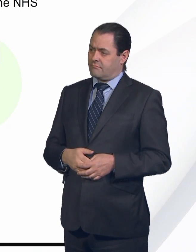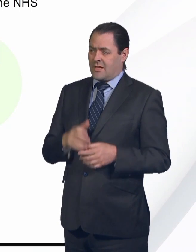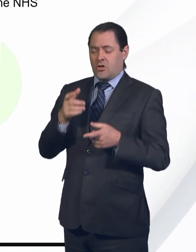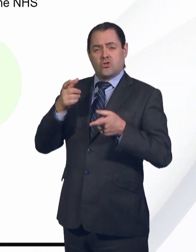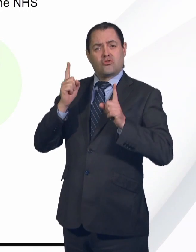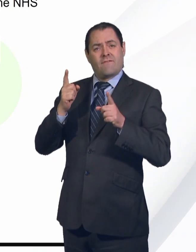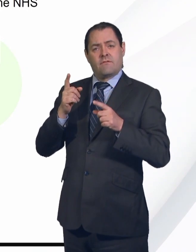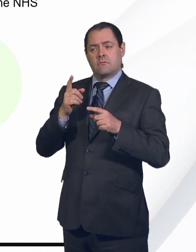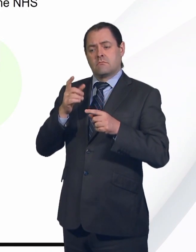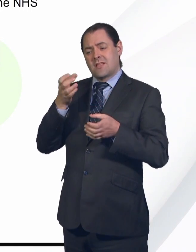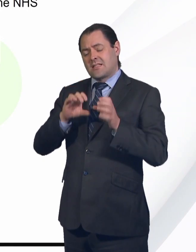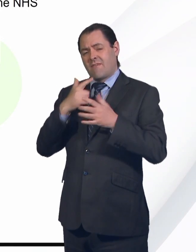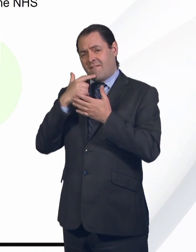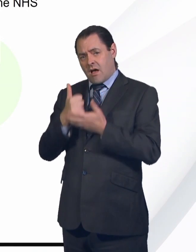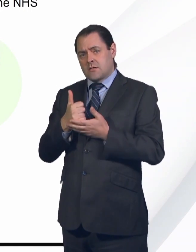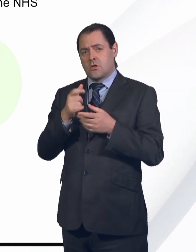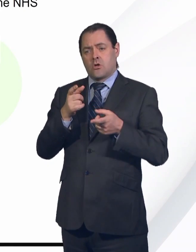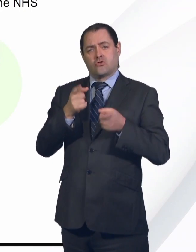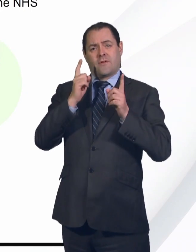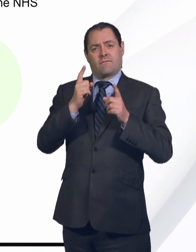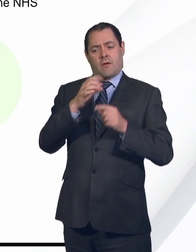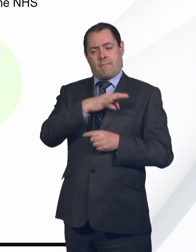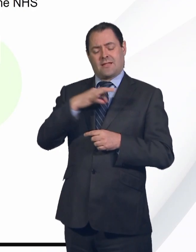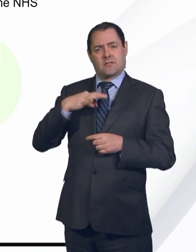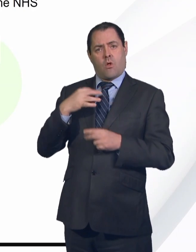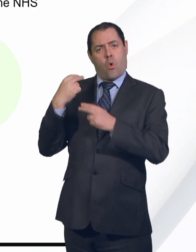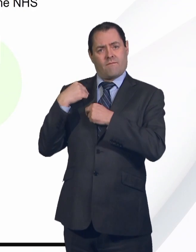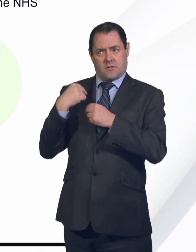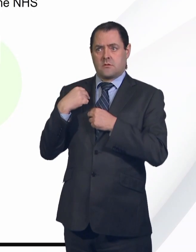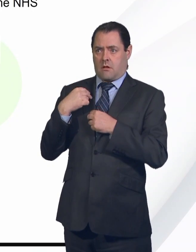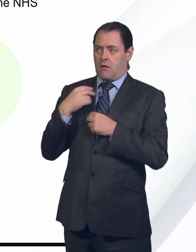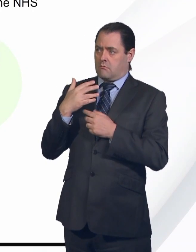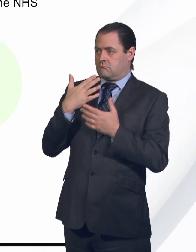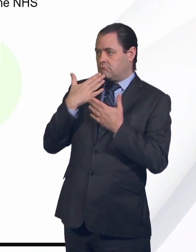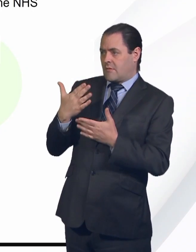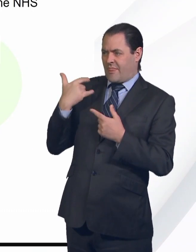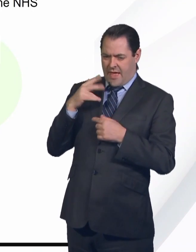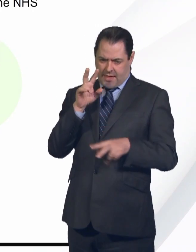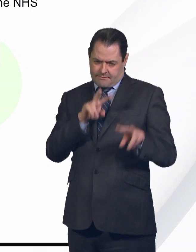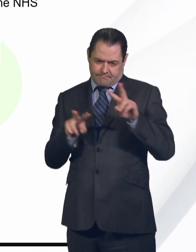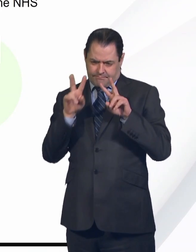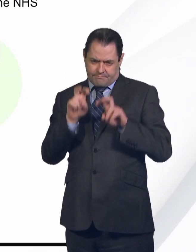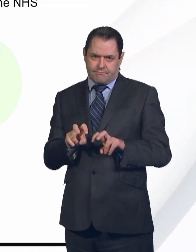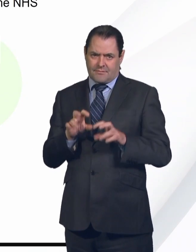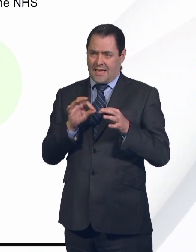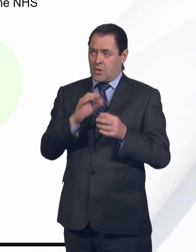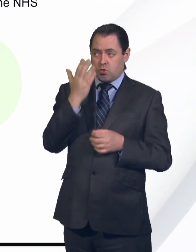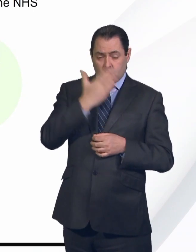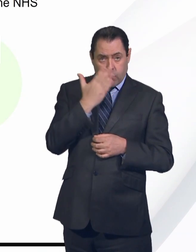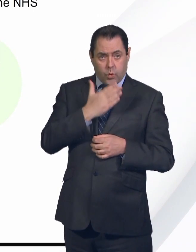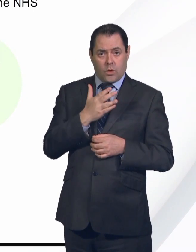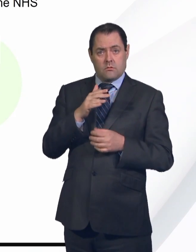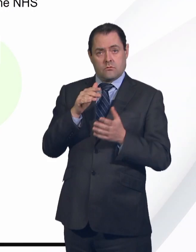Scientific Advisor and the Chief Medical Officer for their assessments of the measures I'm about to set out on schools,